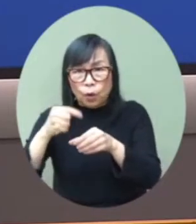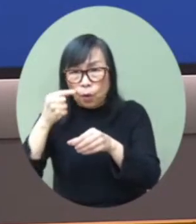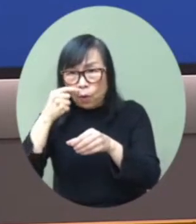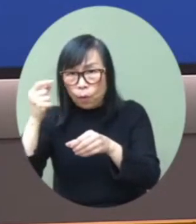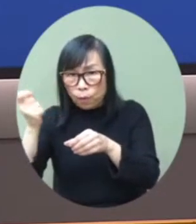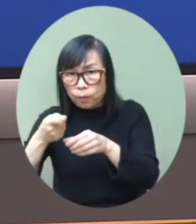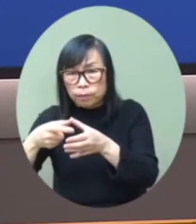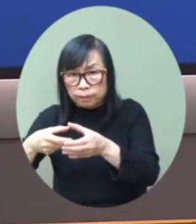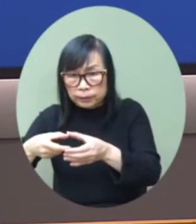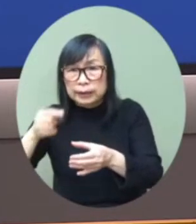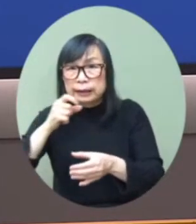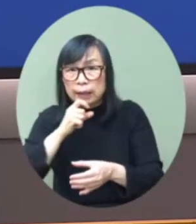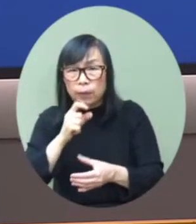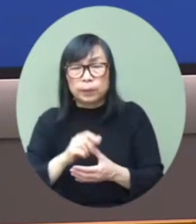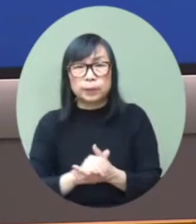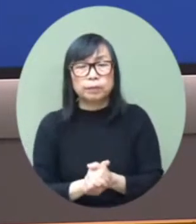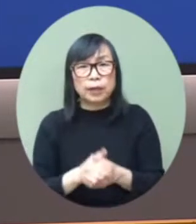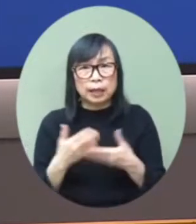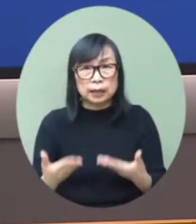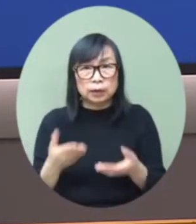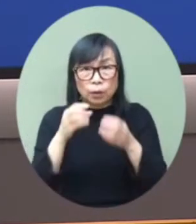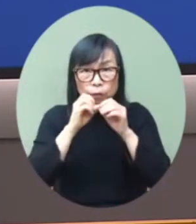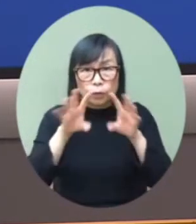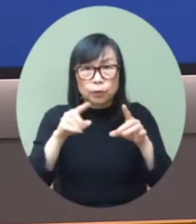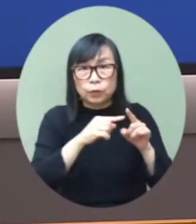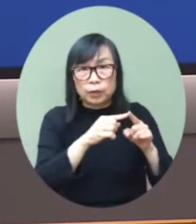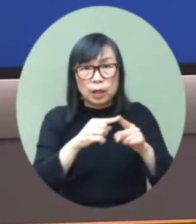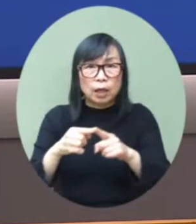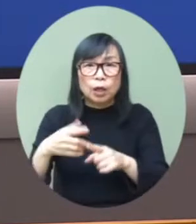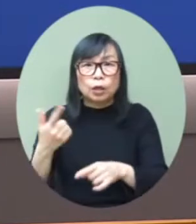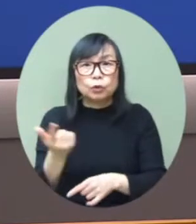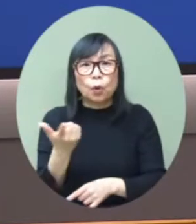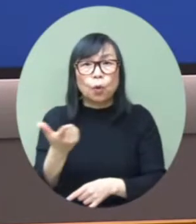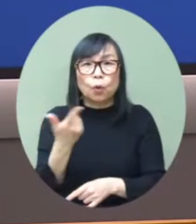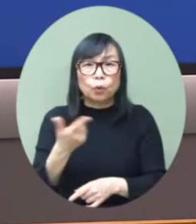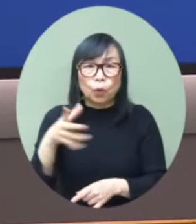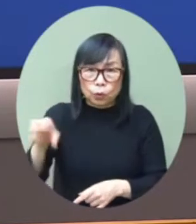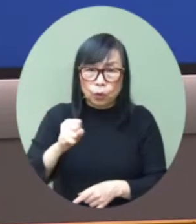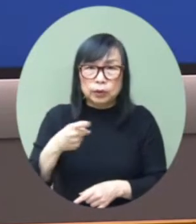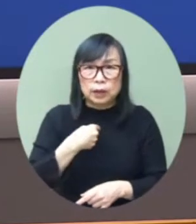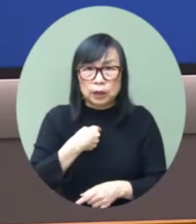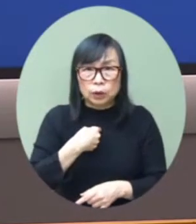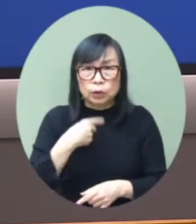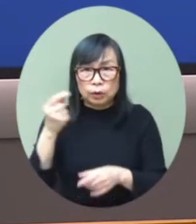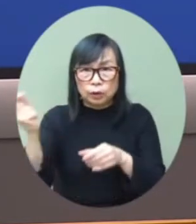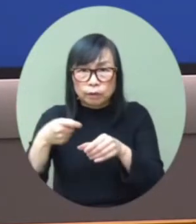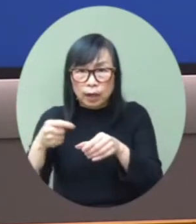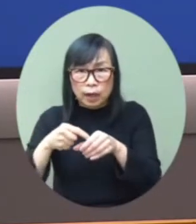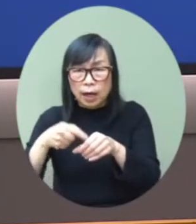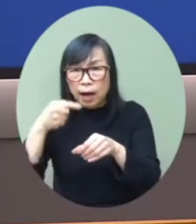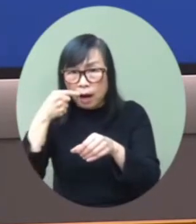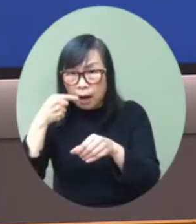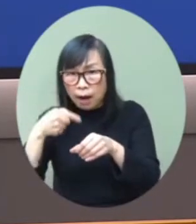about 70 million RAT kits to be distributed. I appeal to the public